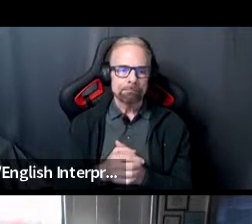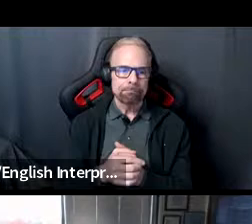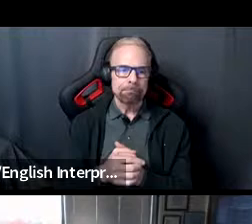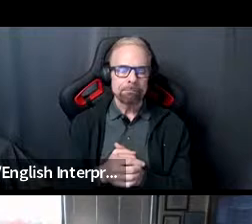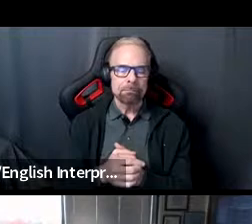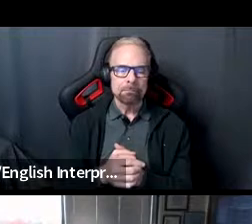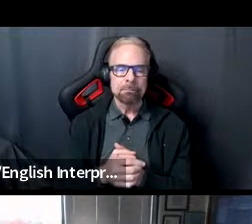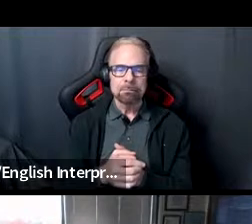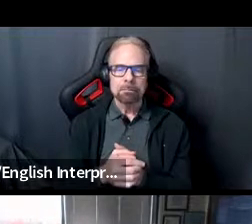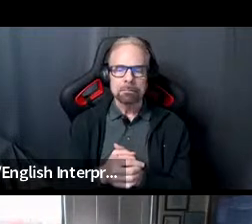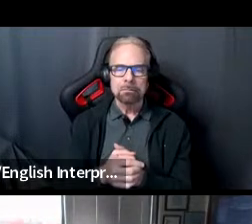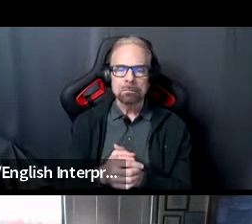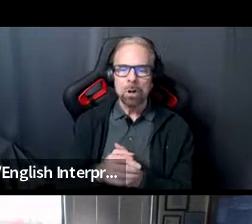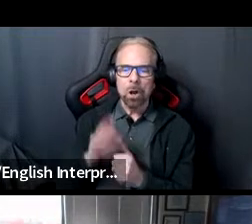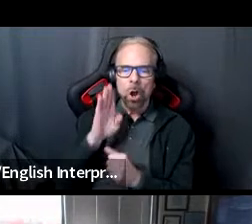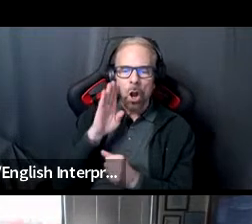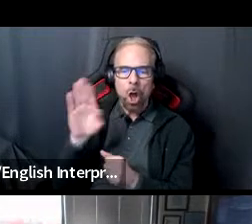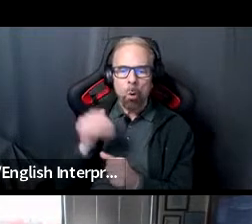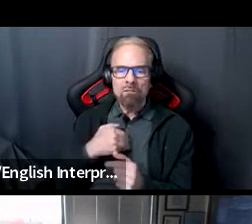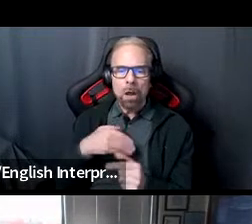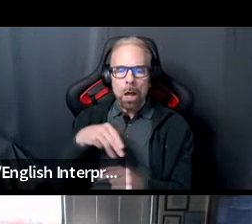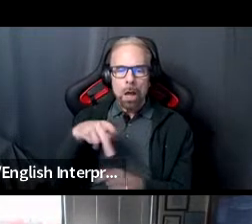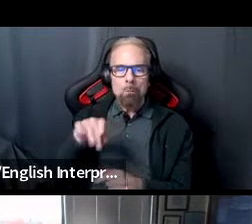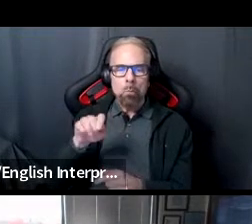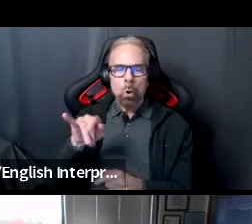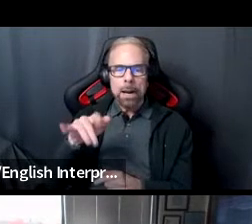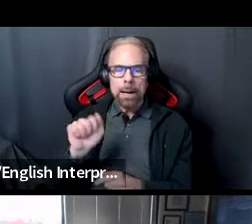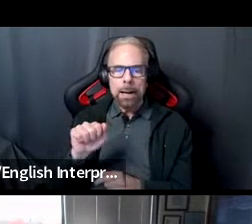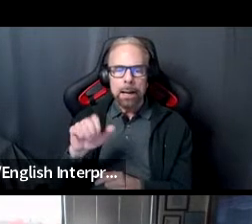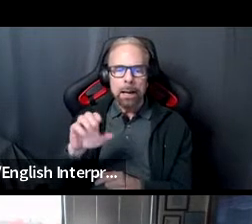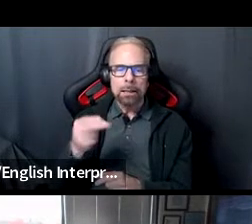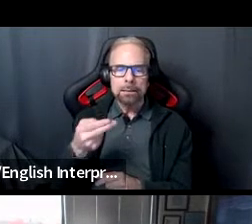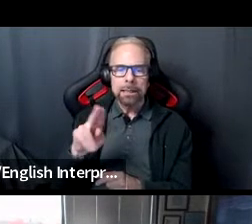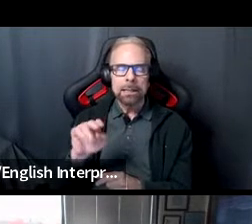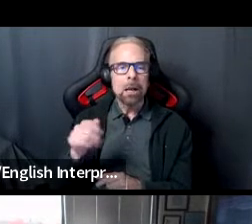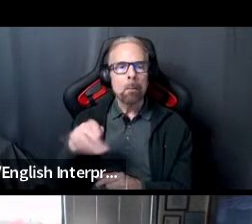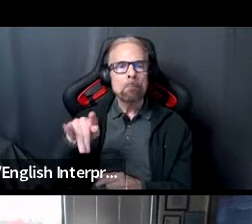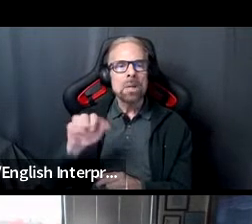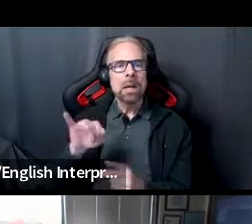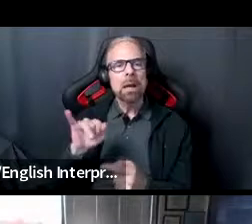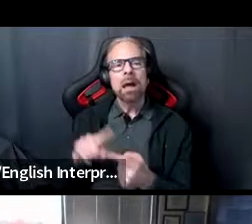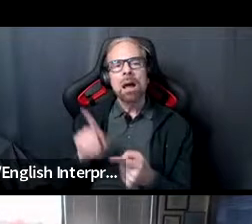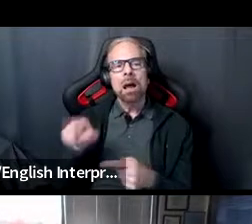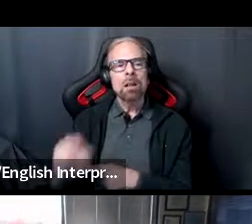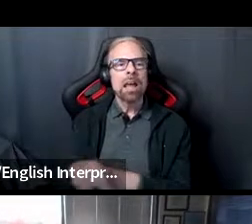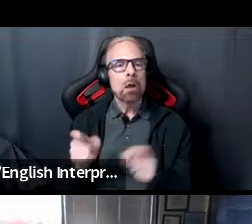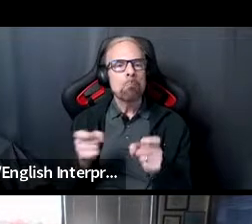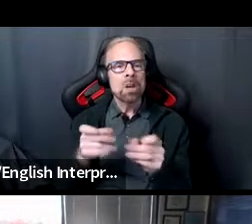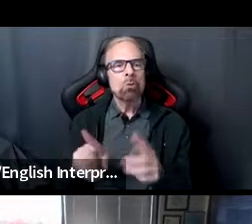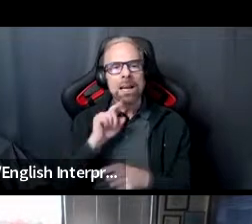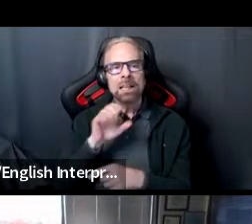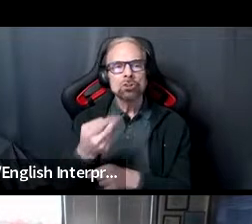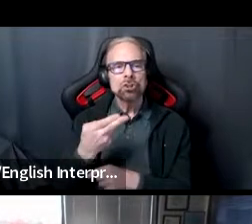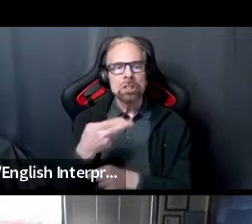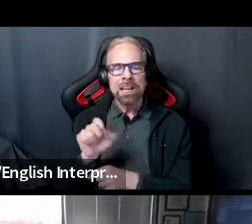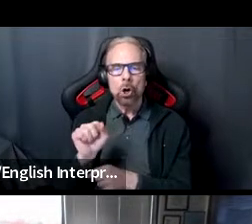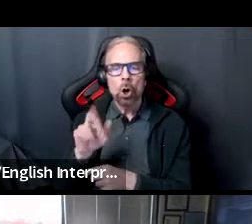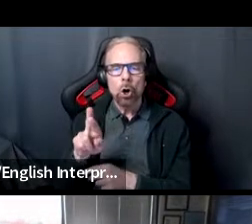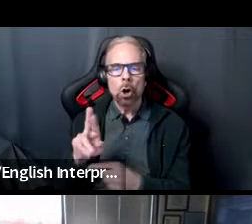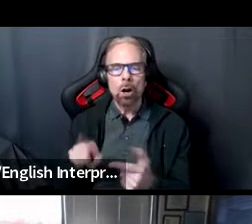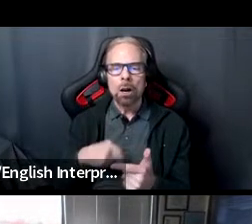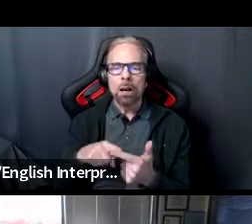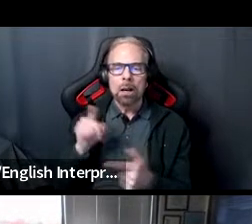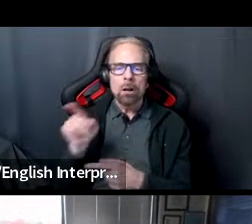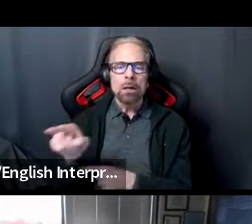Hello, everybody. Priya Dhanapal, representing City of Portland as the Deputy City Administrator, she, her pronouns, and kind of similar